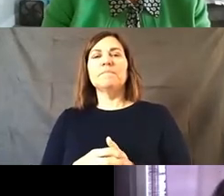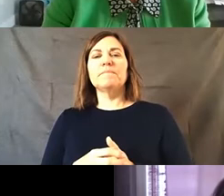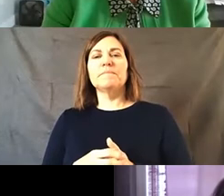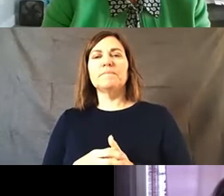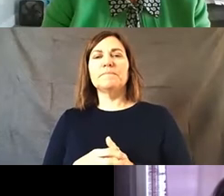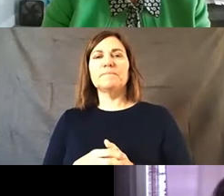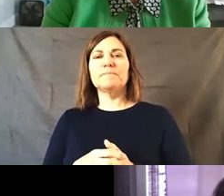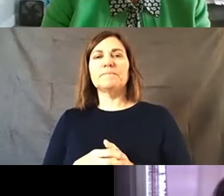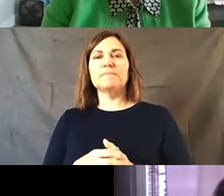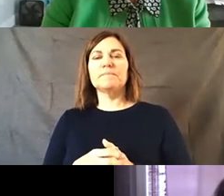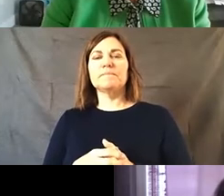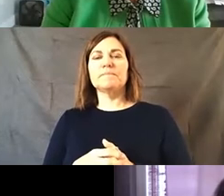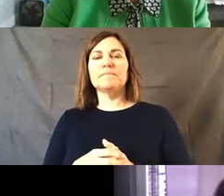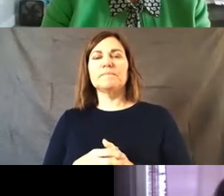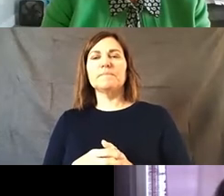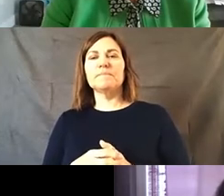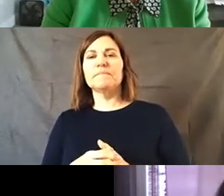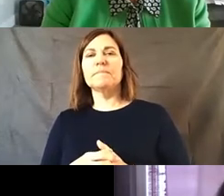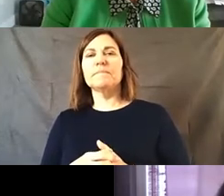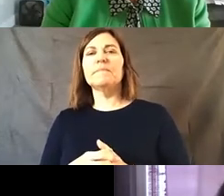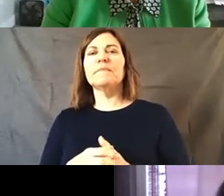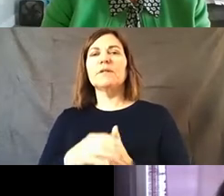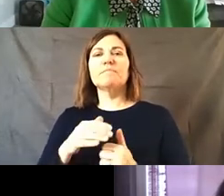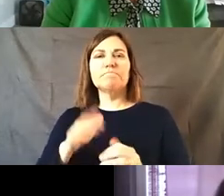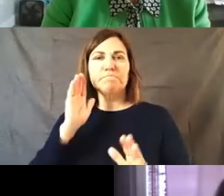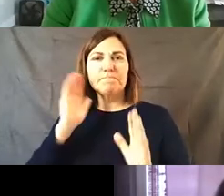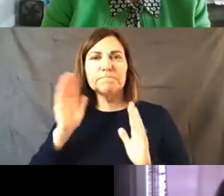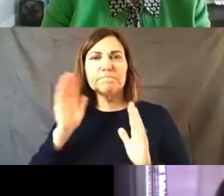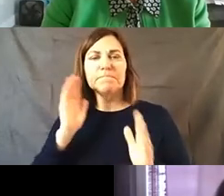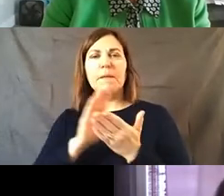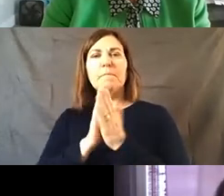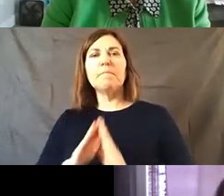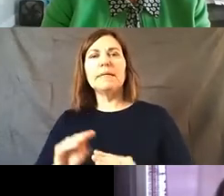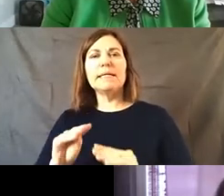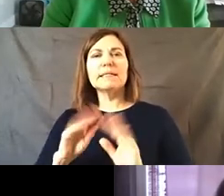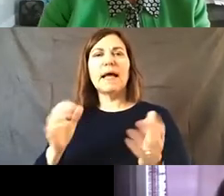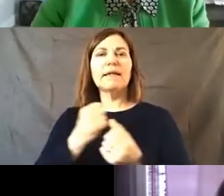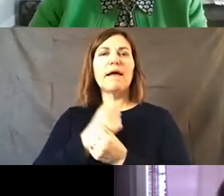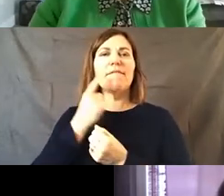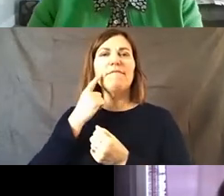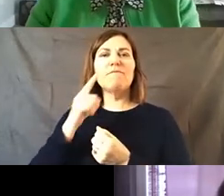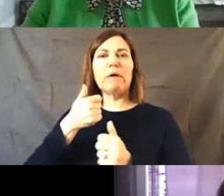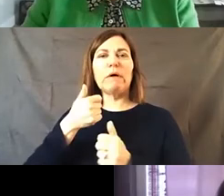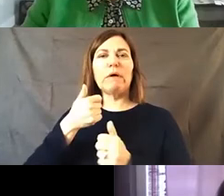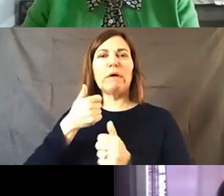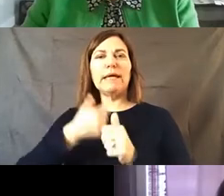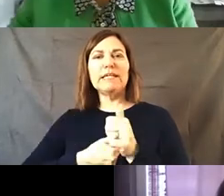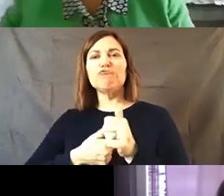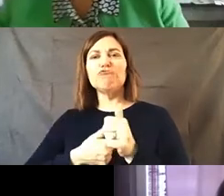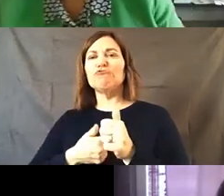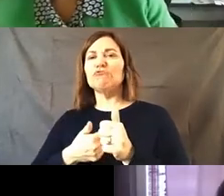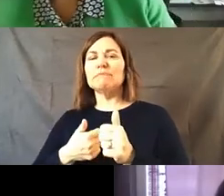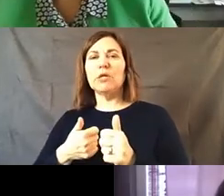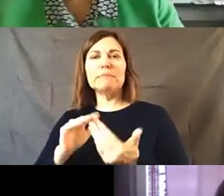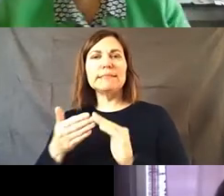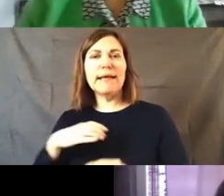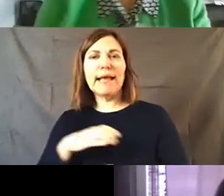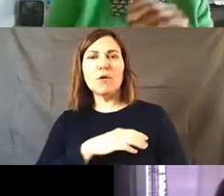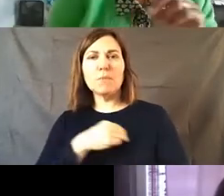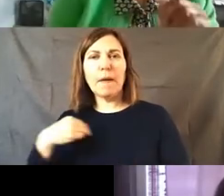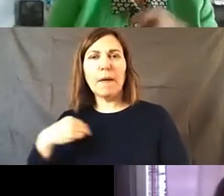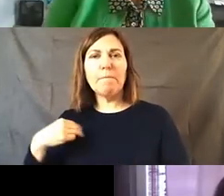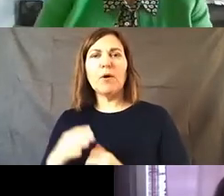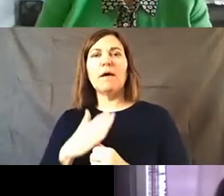In Lakesh Alakain, greetings, peace, light, and love to each and every City Council member. My title is